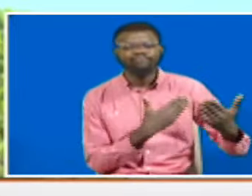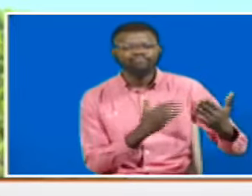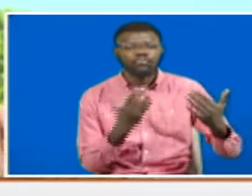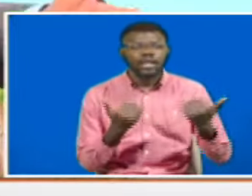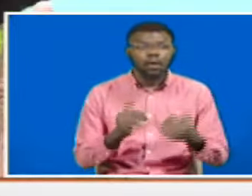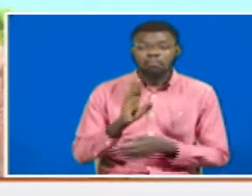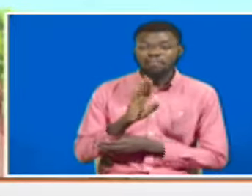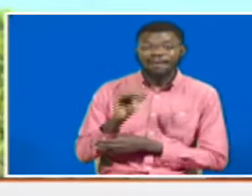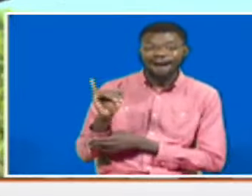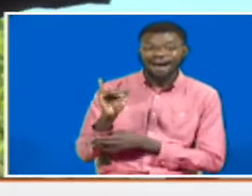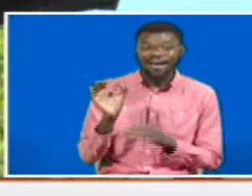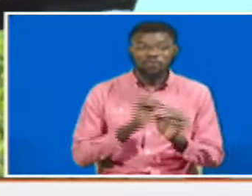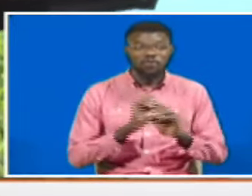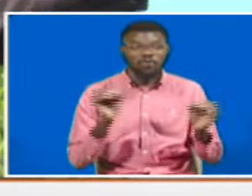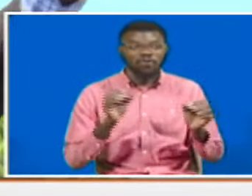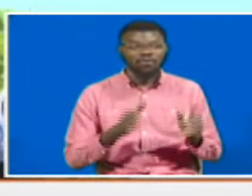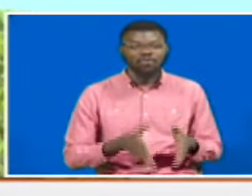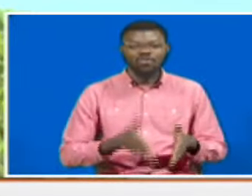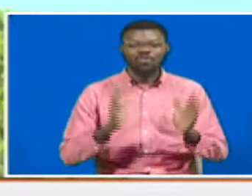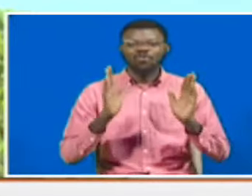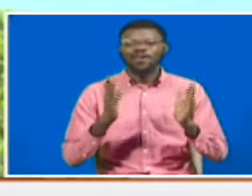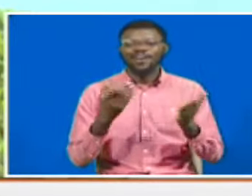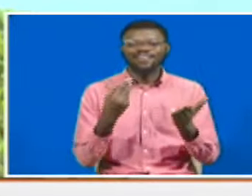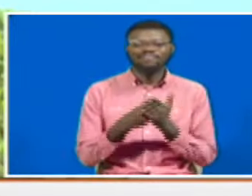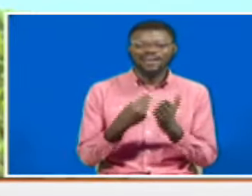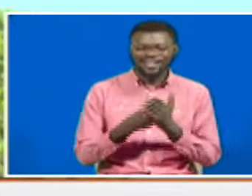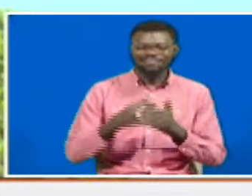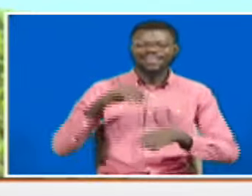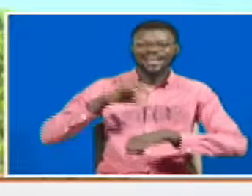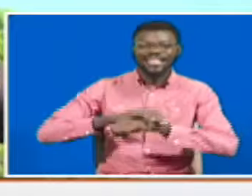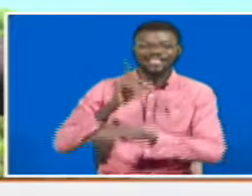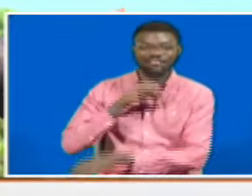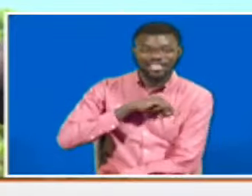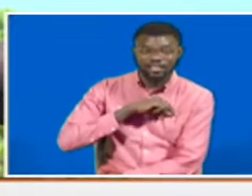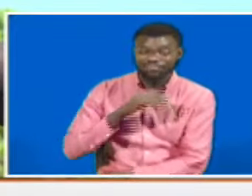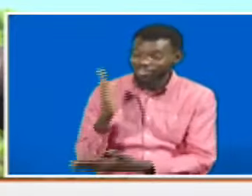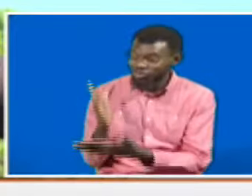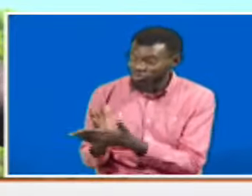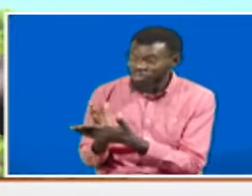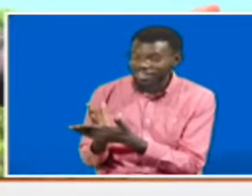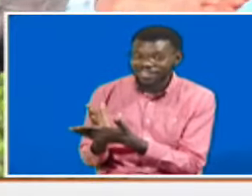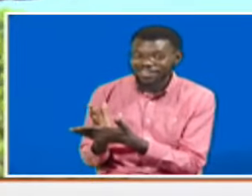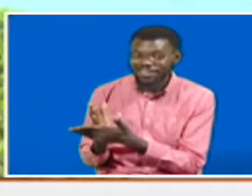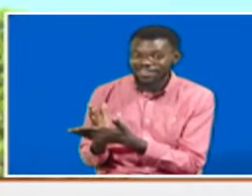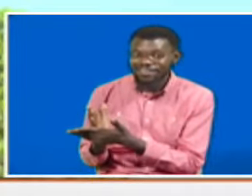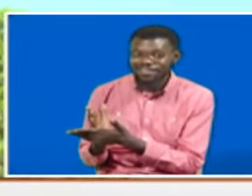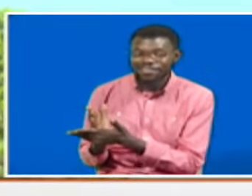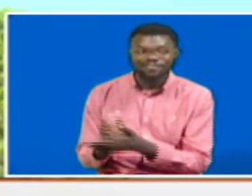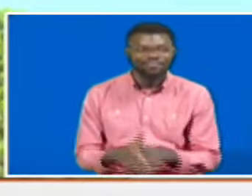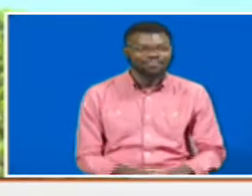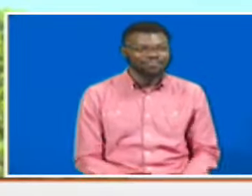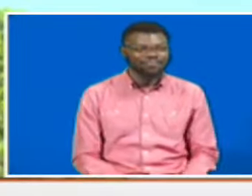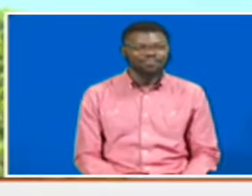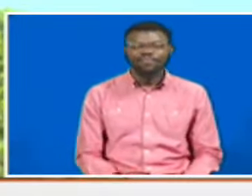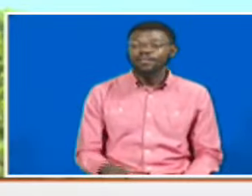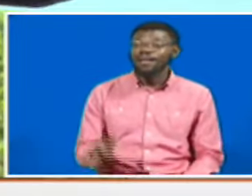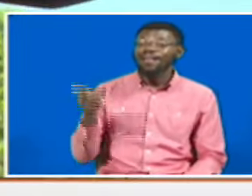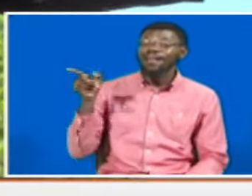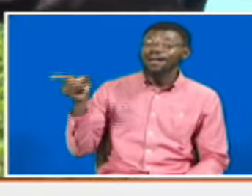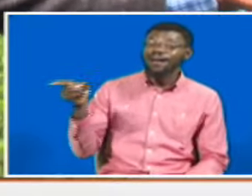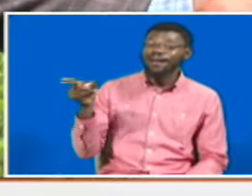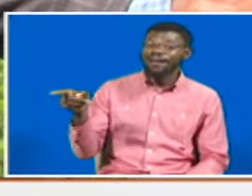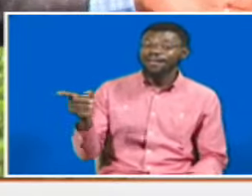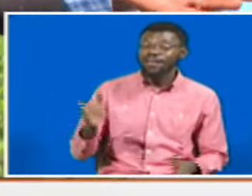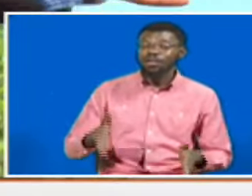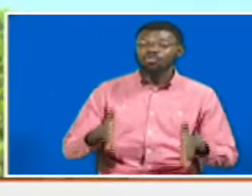BBI, sasa pesa ya barabara imepatikana. Sindio? So hii barabara yenu